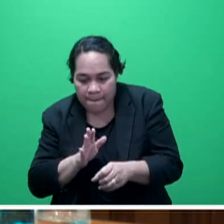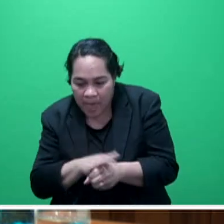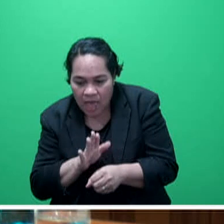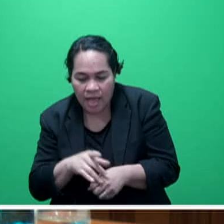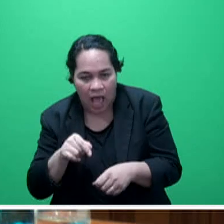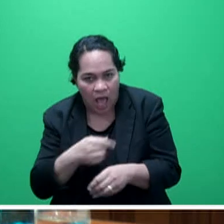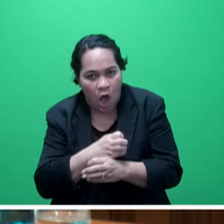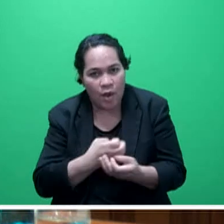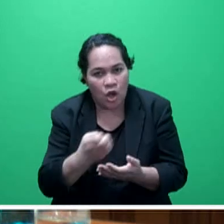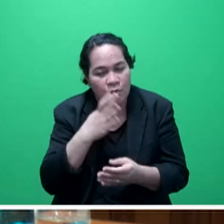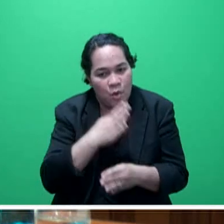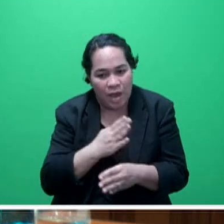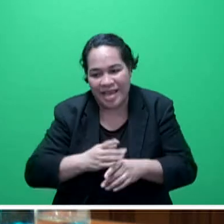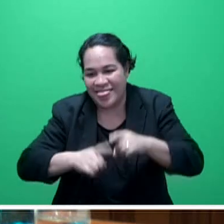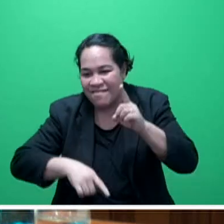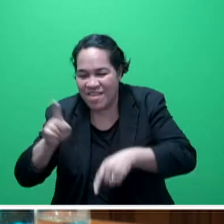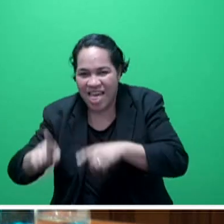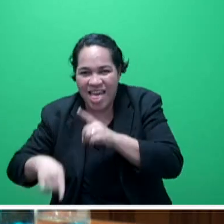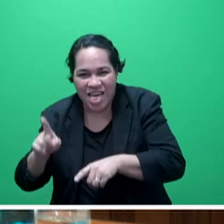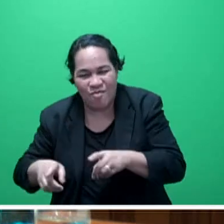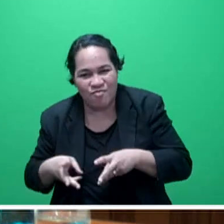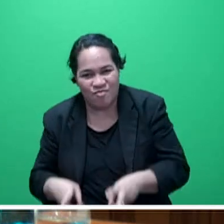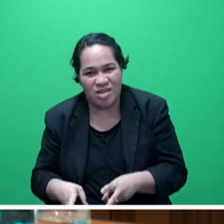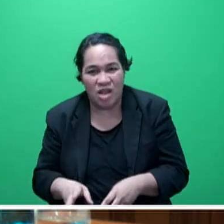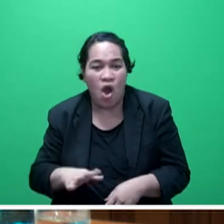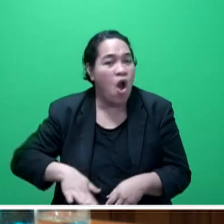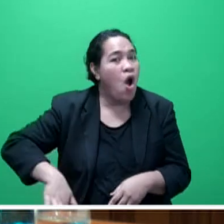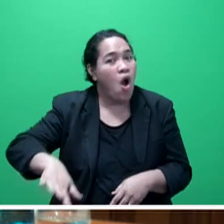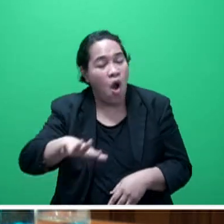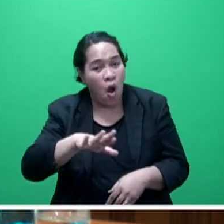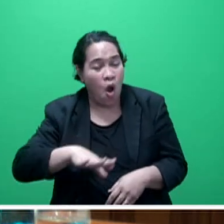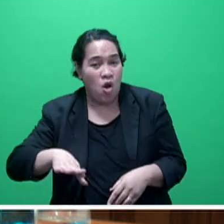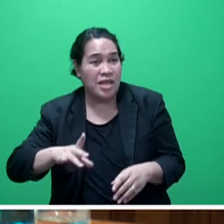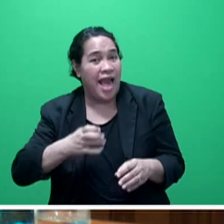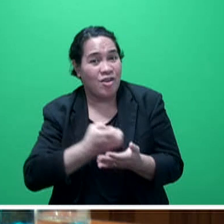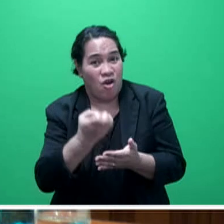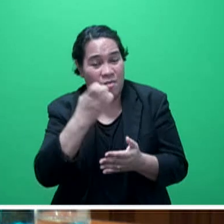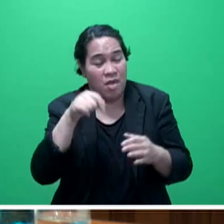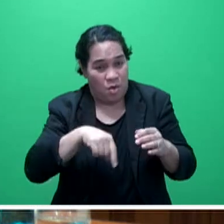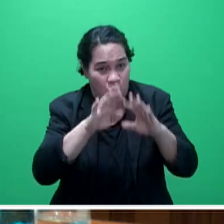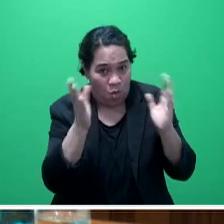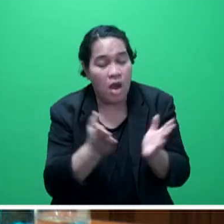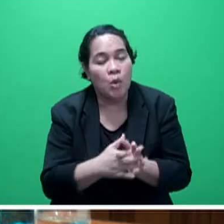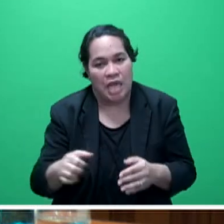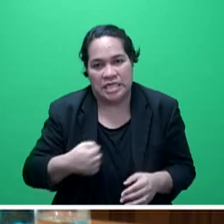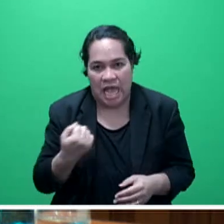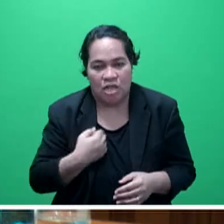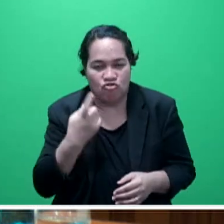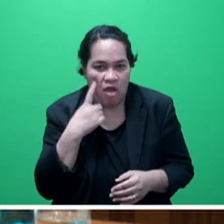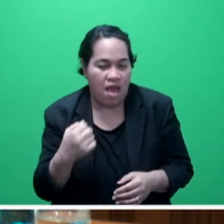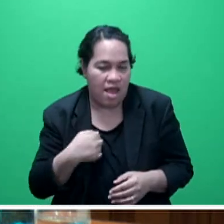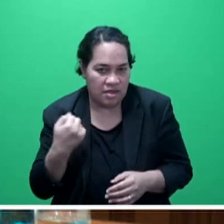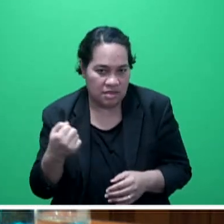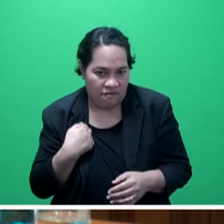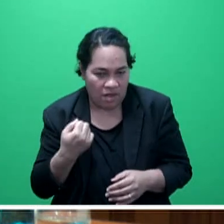forms. Mr. Speaker, sir, every economy is in the survival mode, and building in